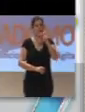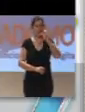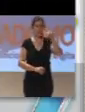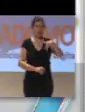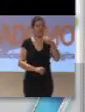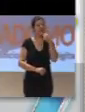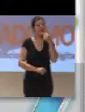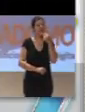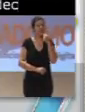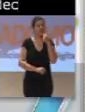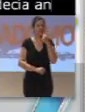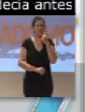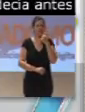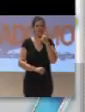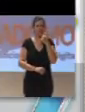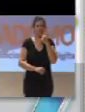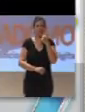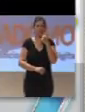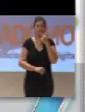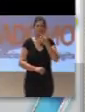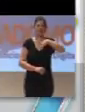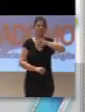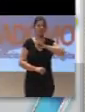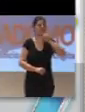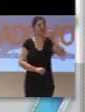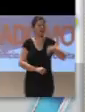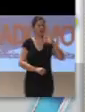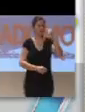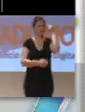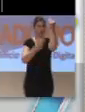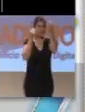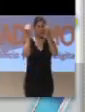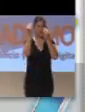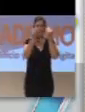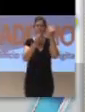however, no one nowadays questions the